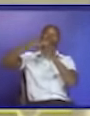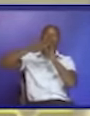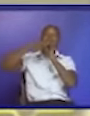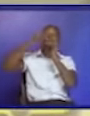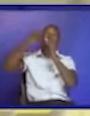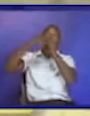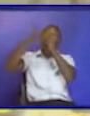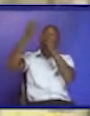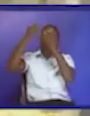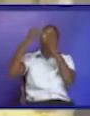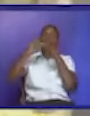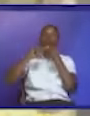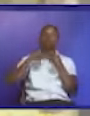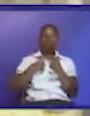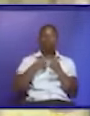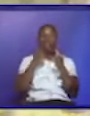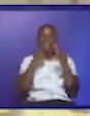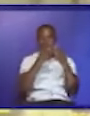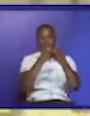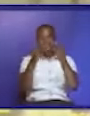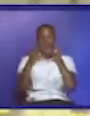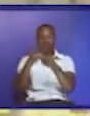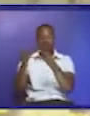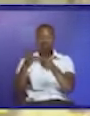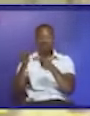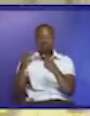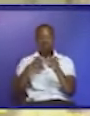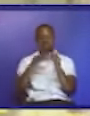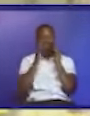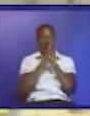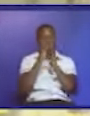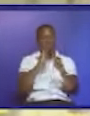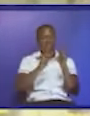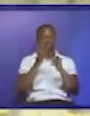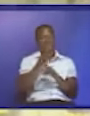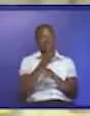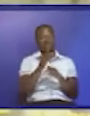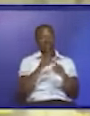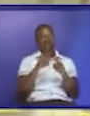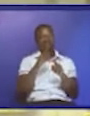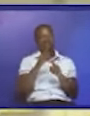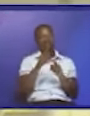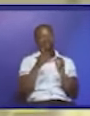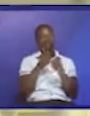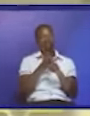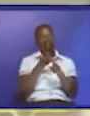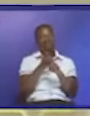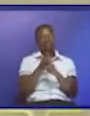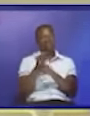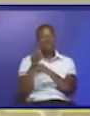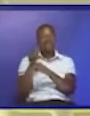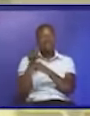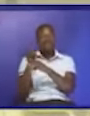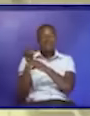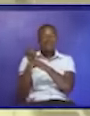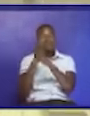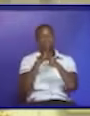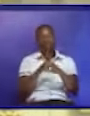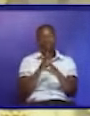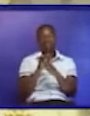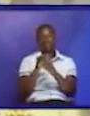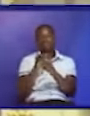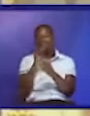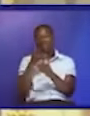Many territories today are full of prayer people, but they are bankrupt of watchers and prophetic